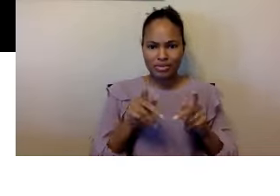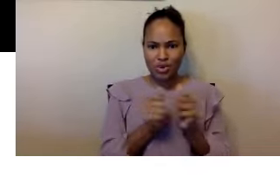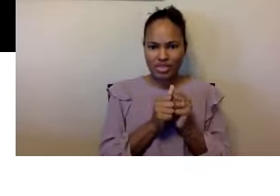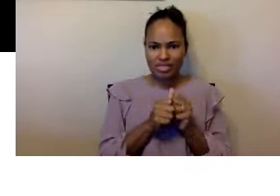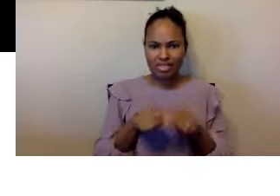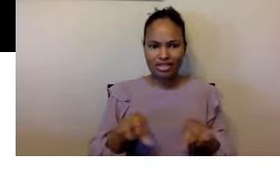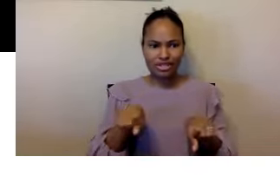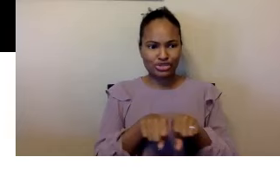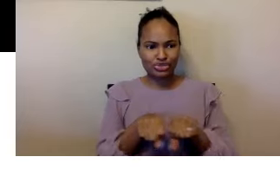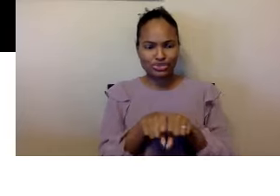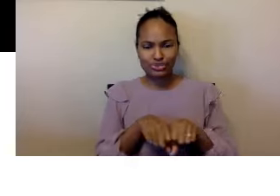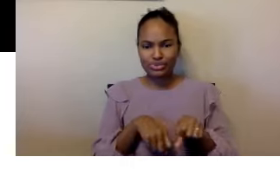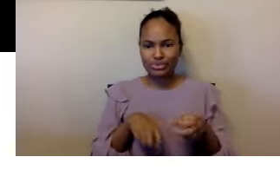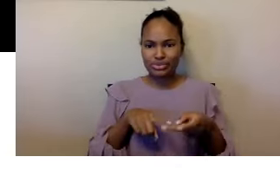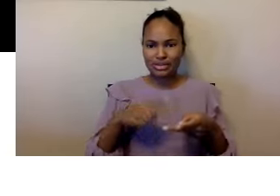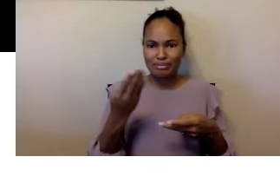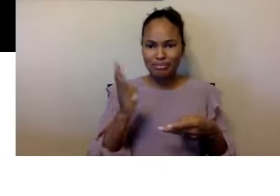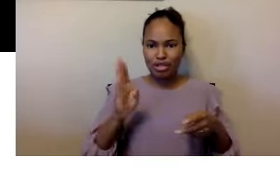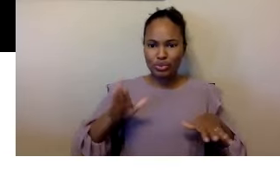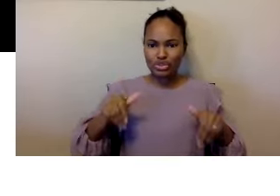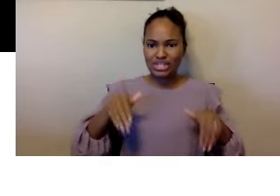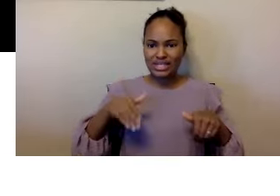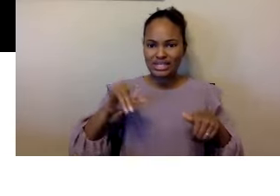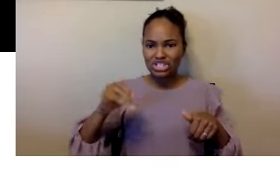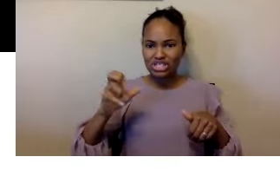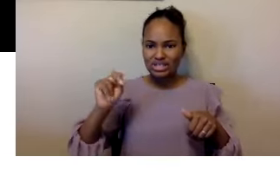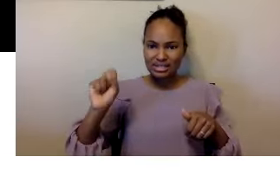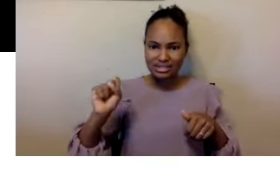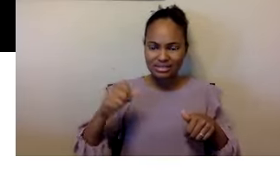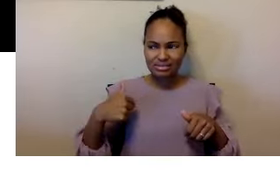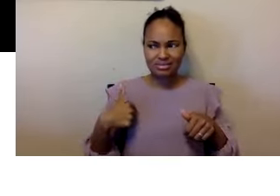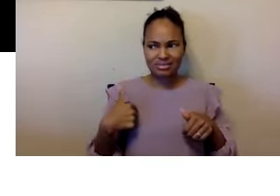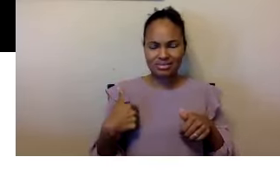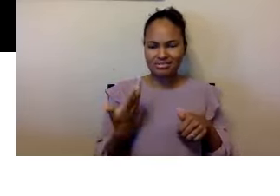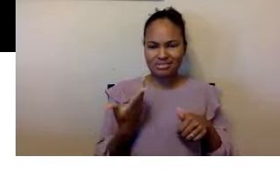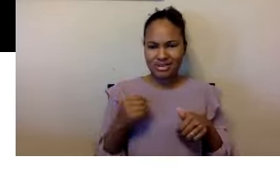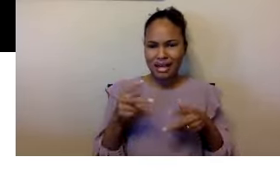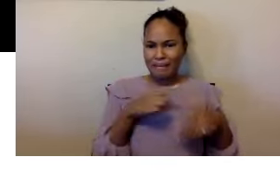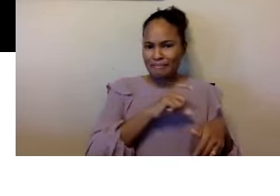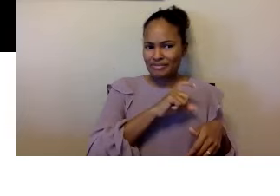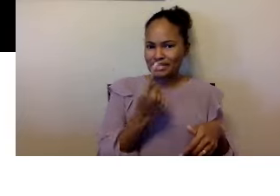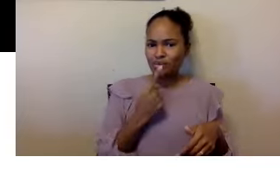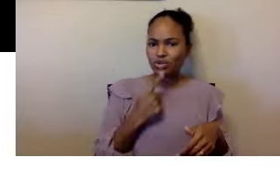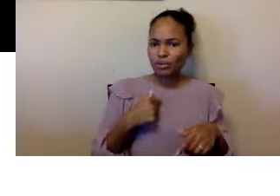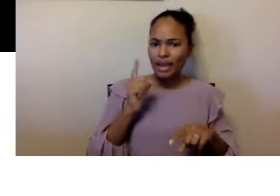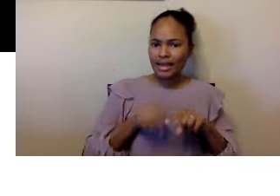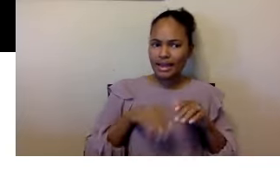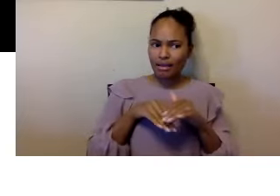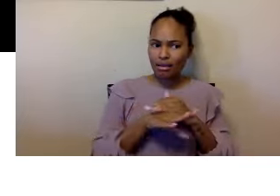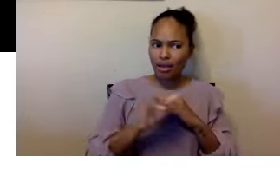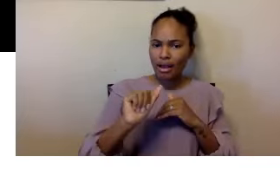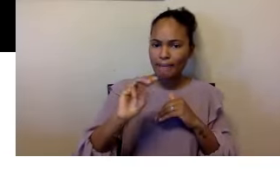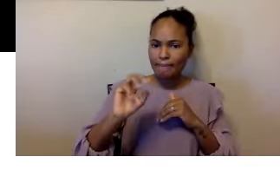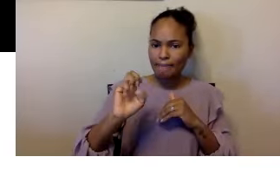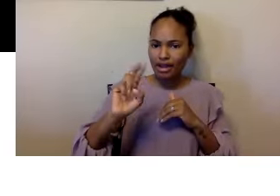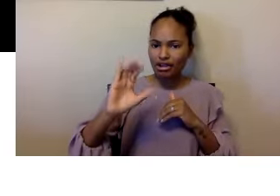on. And they were telling me that the police was telling me that I couldn't go through a barricade because we wanted to get in to talk to some people about